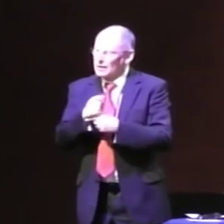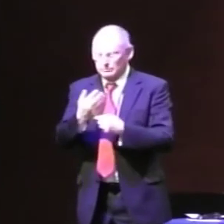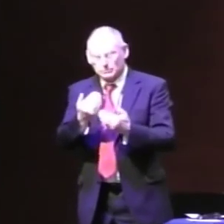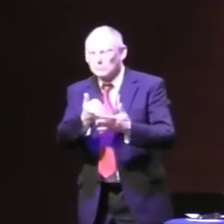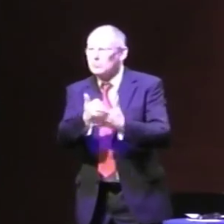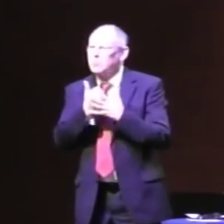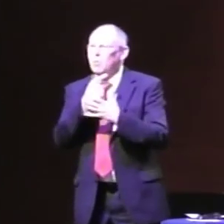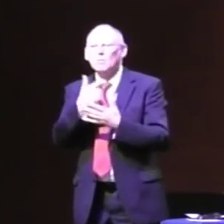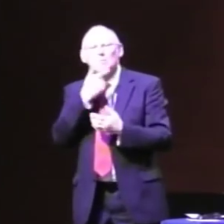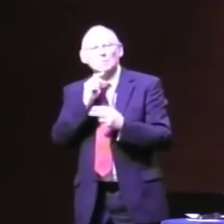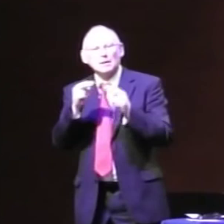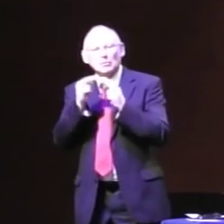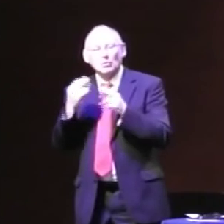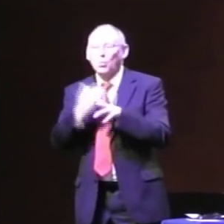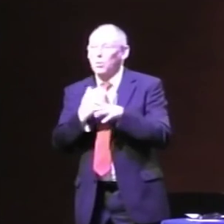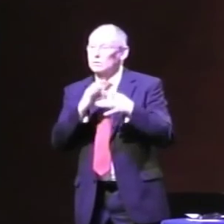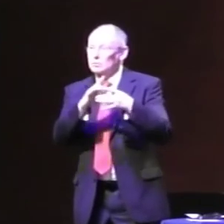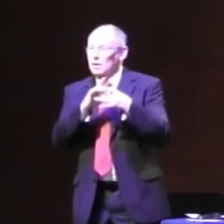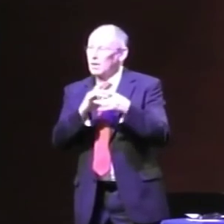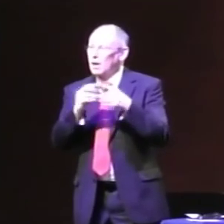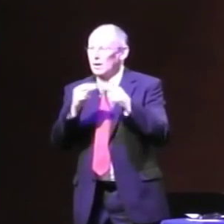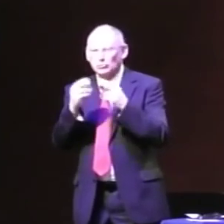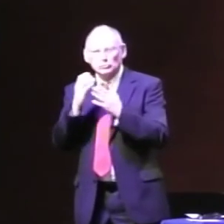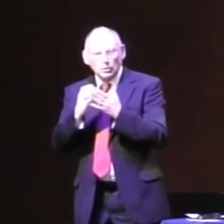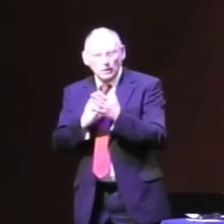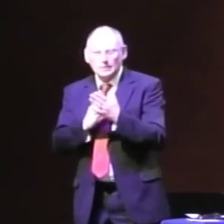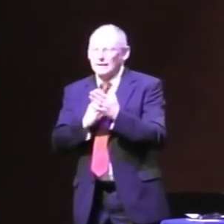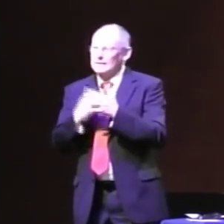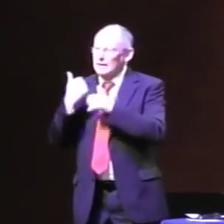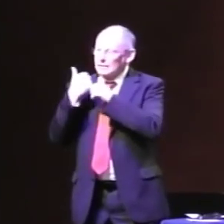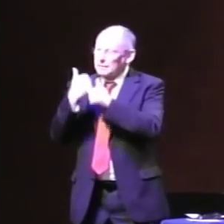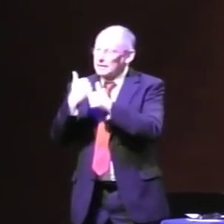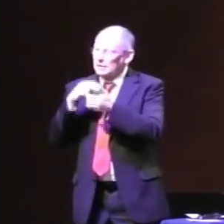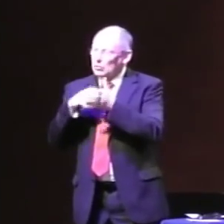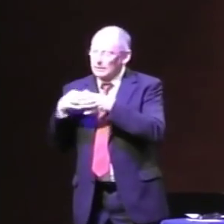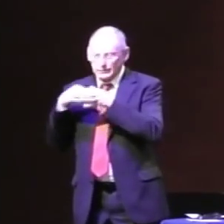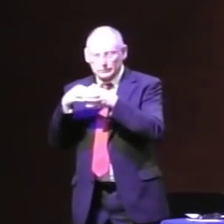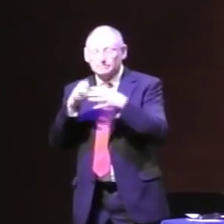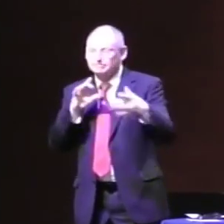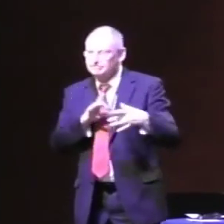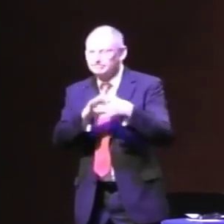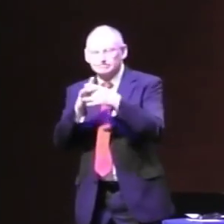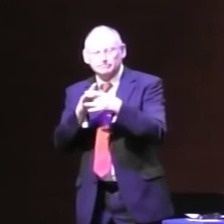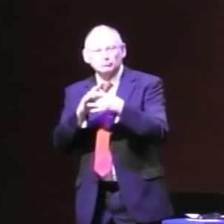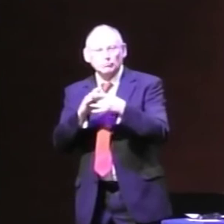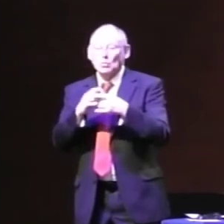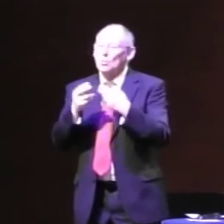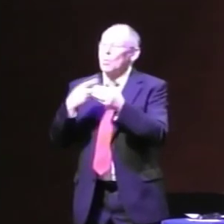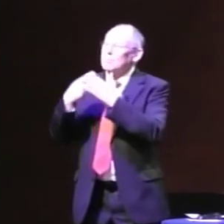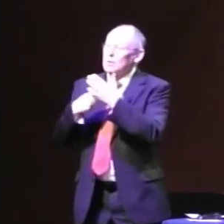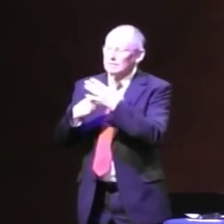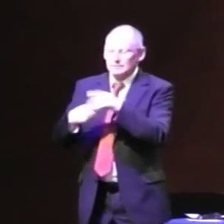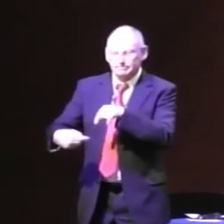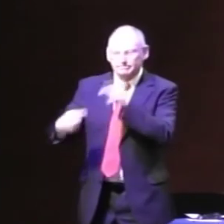public housing, work together with housing charities and campaigning organisations to oppose the narrow policies which are deemed doomed